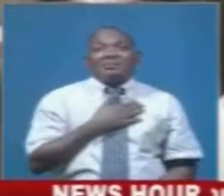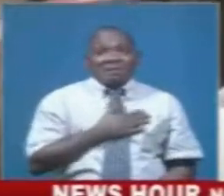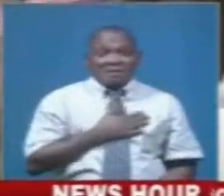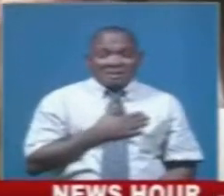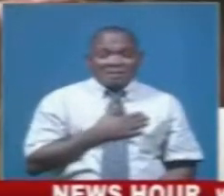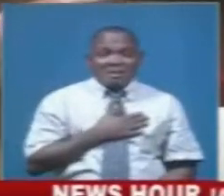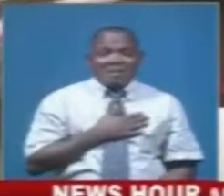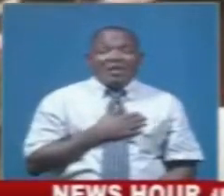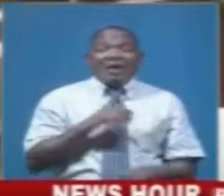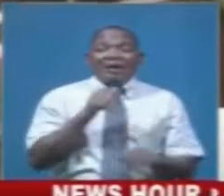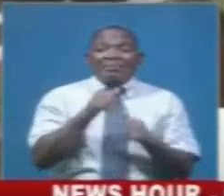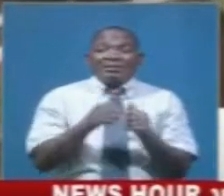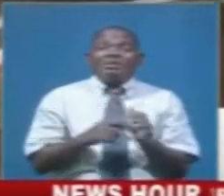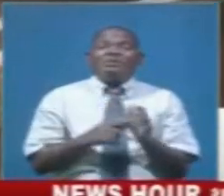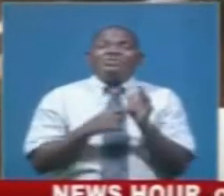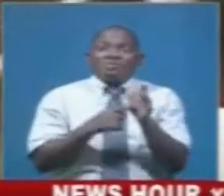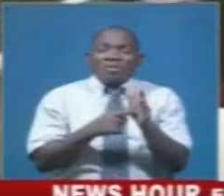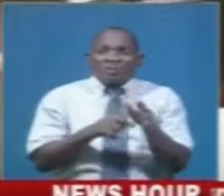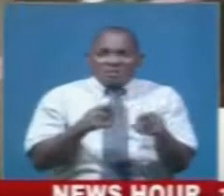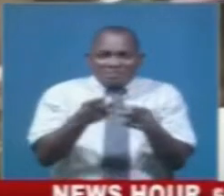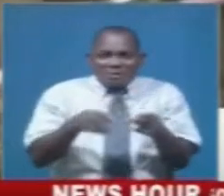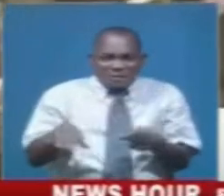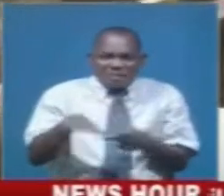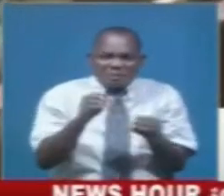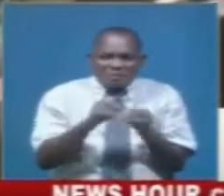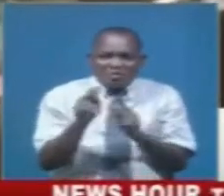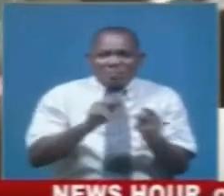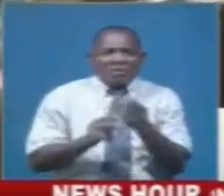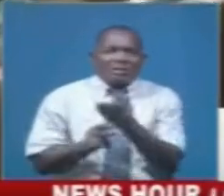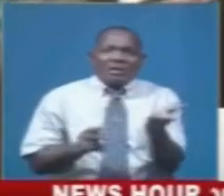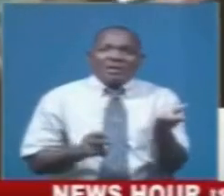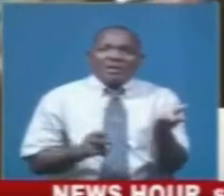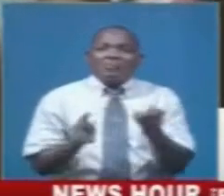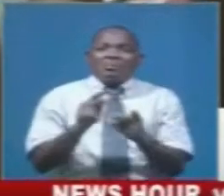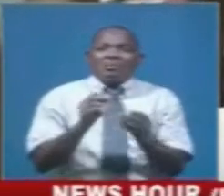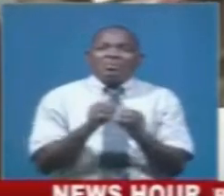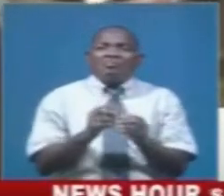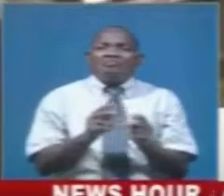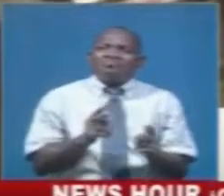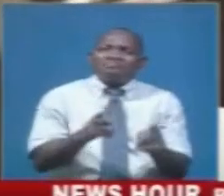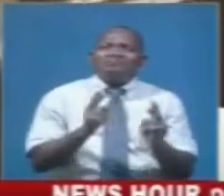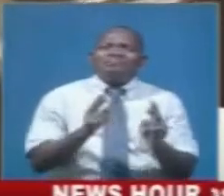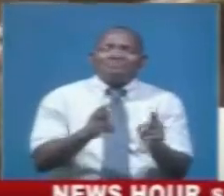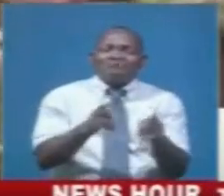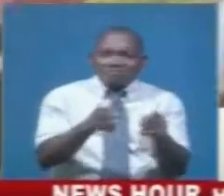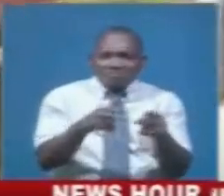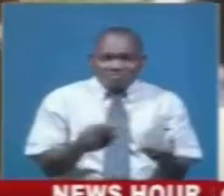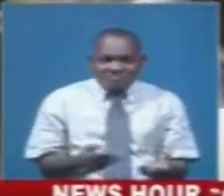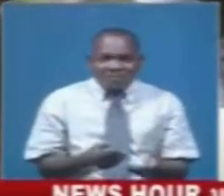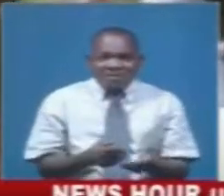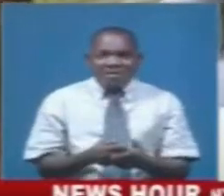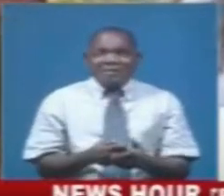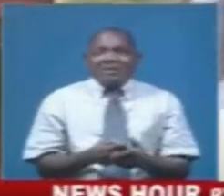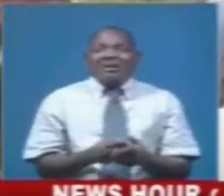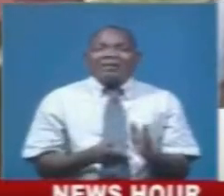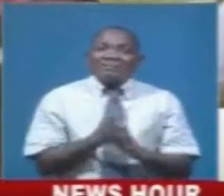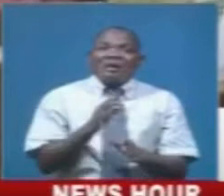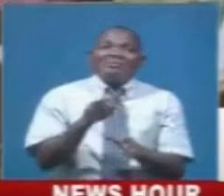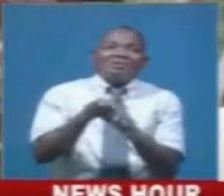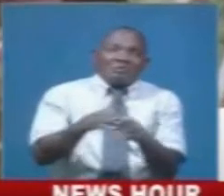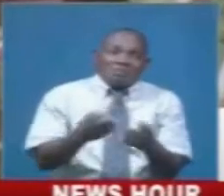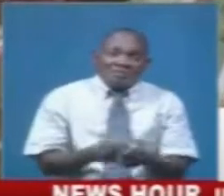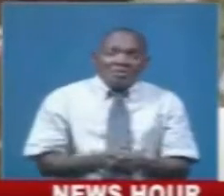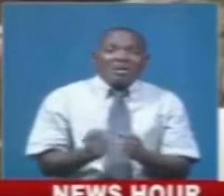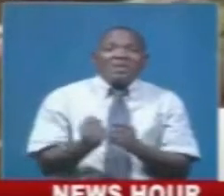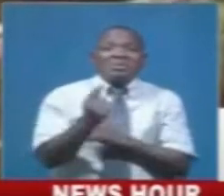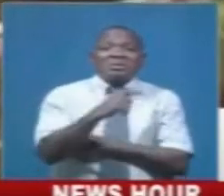heavily populated, and therefore many people may rush in order to get other things done, even though today